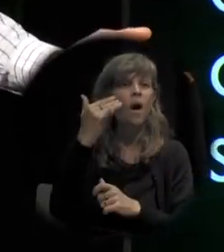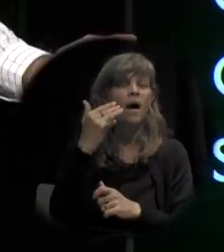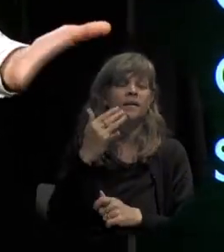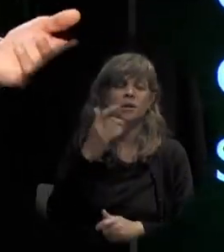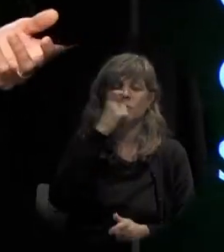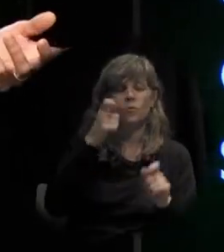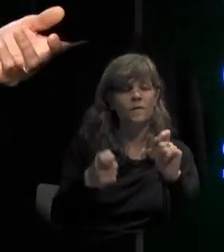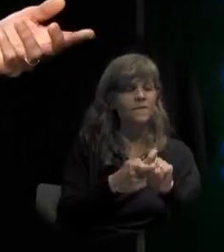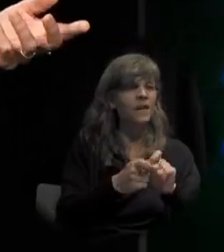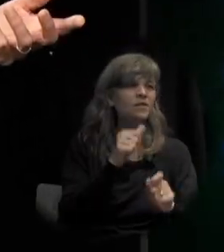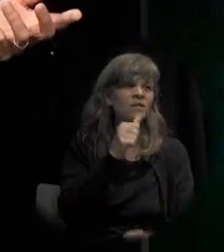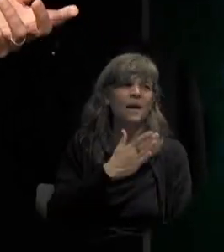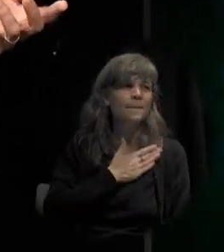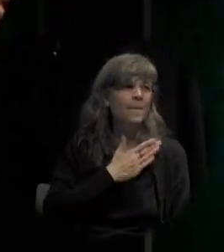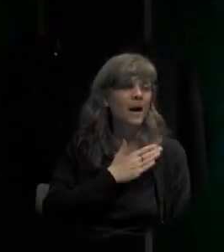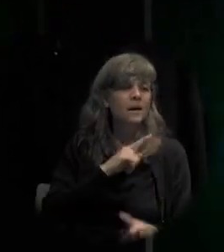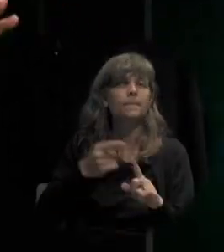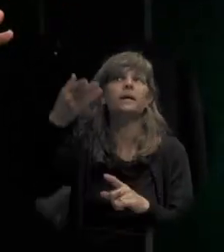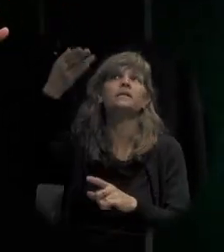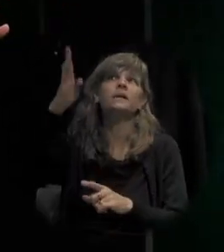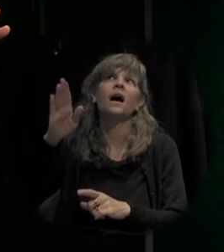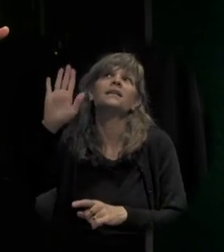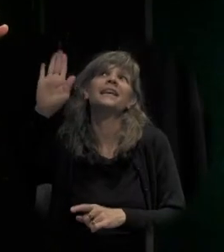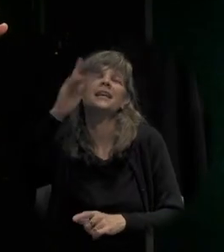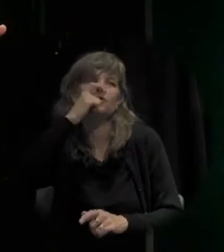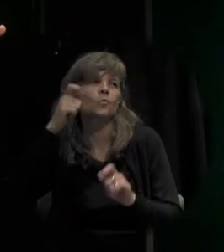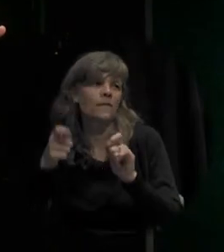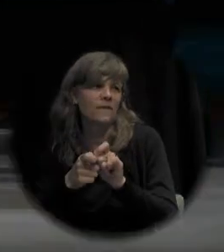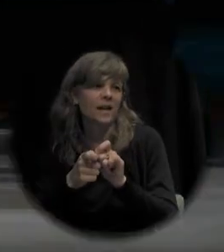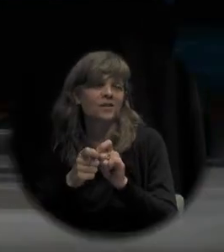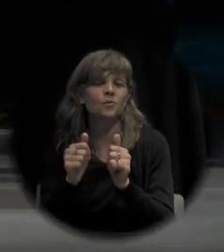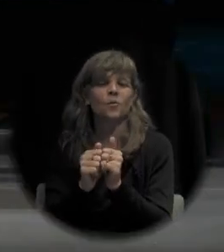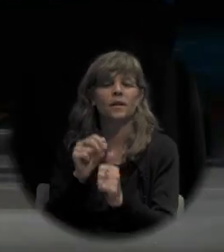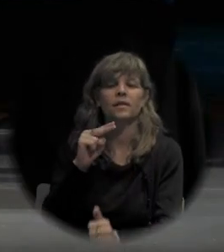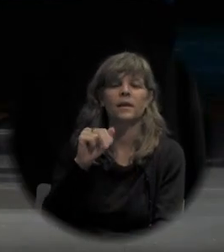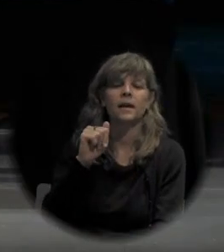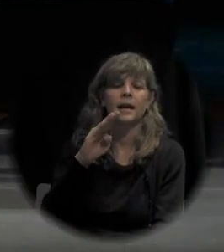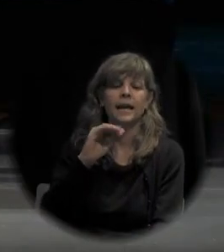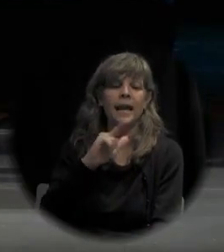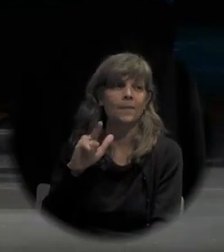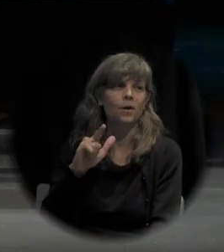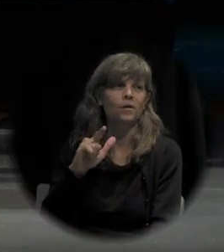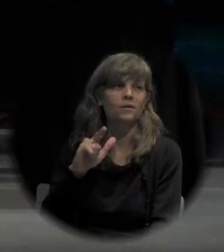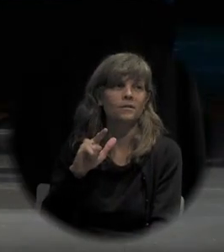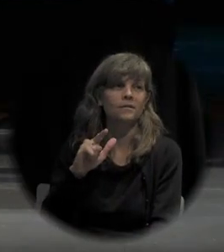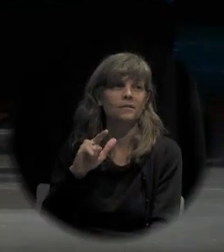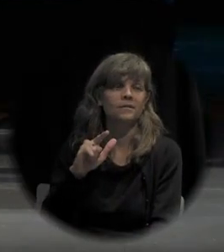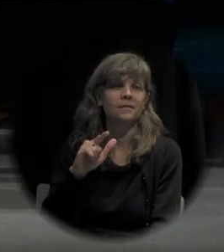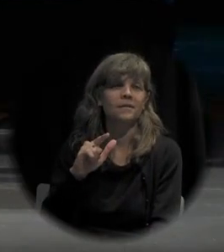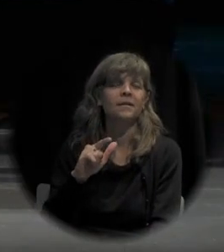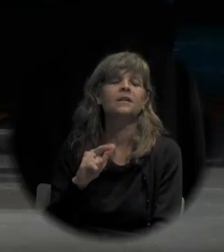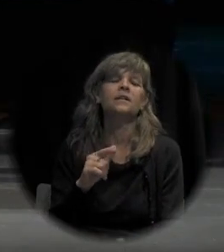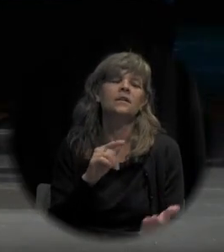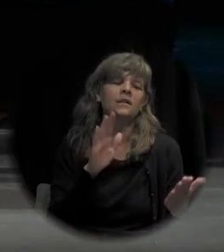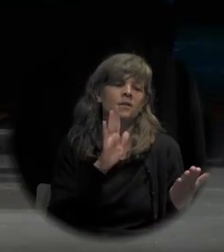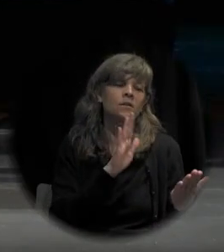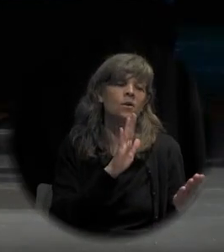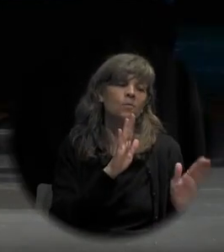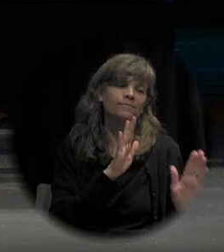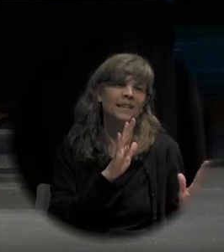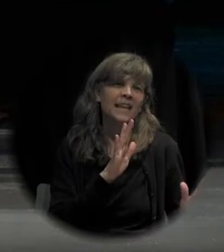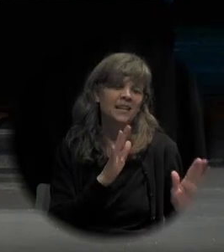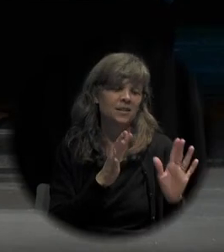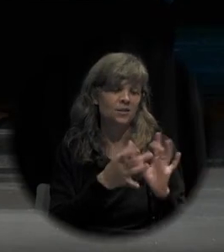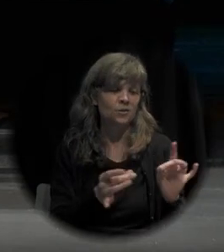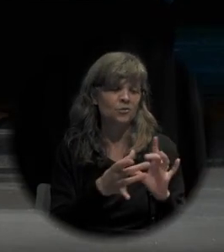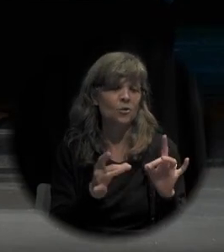his, it's God's. Even with Nabal and even with Saul. That